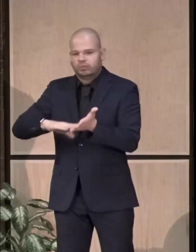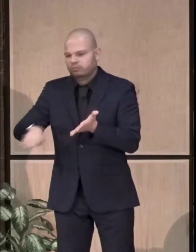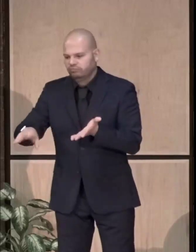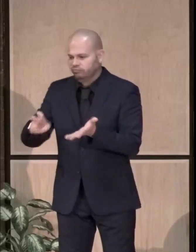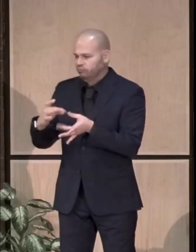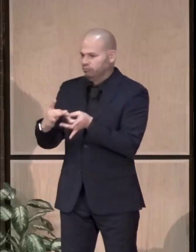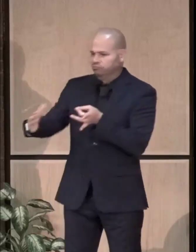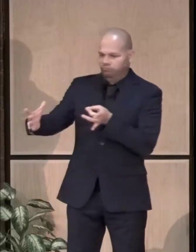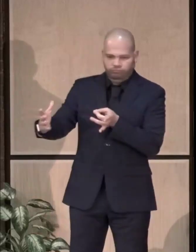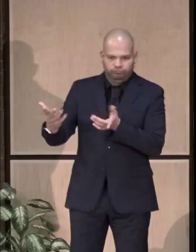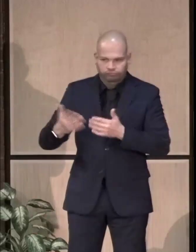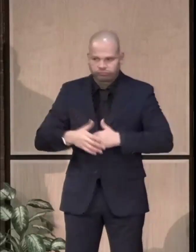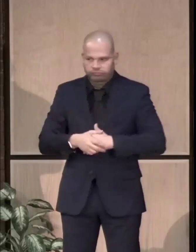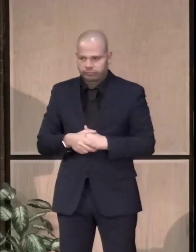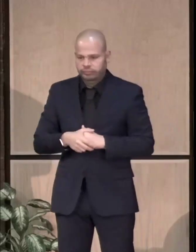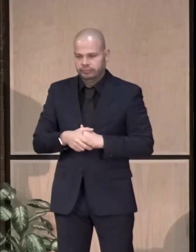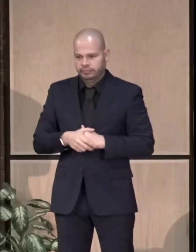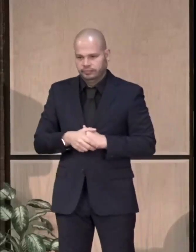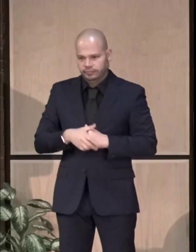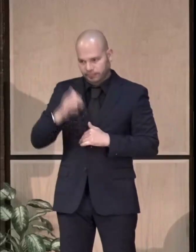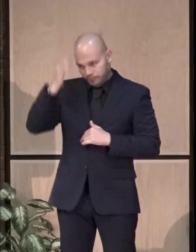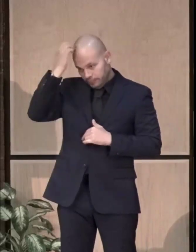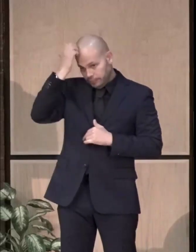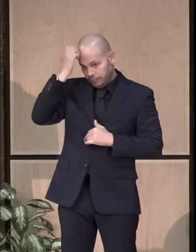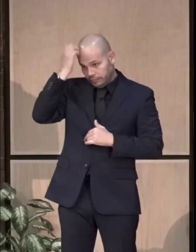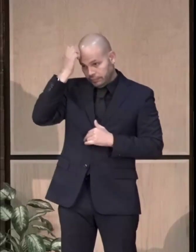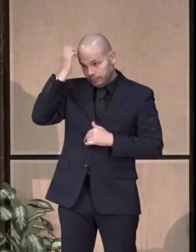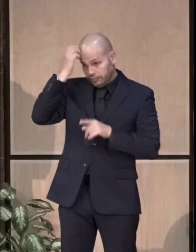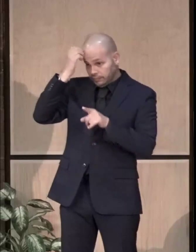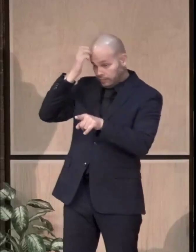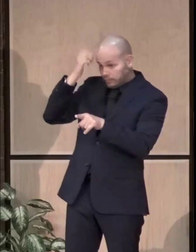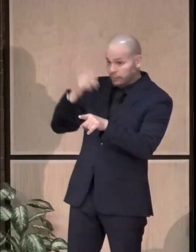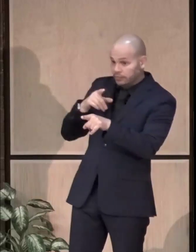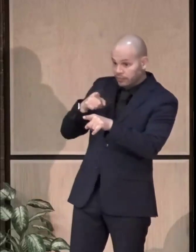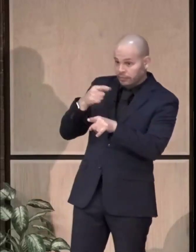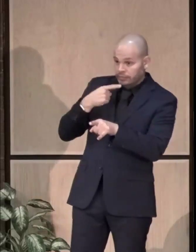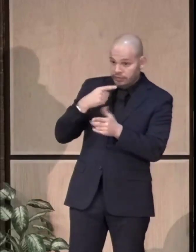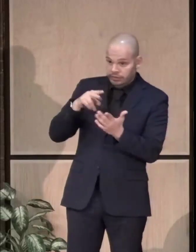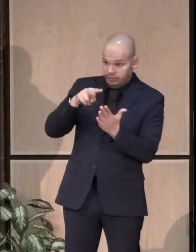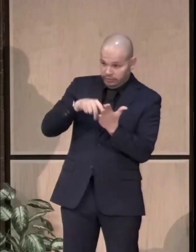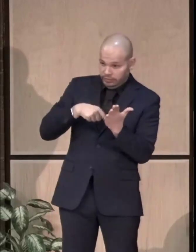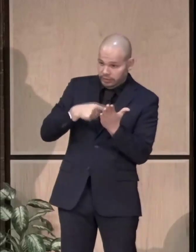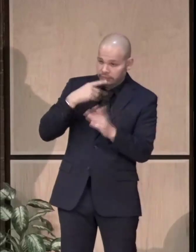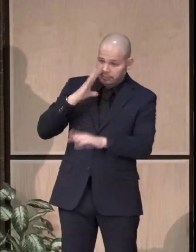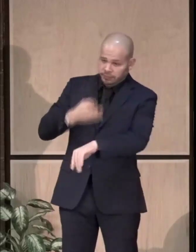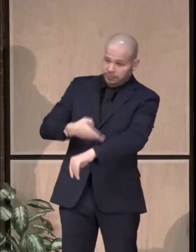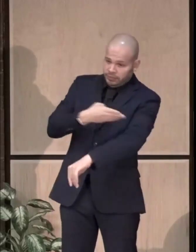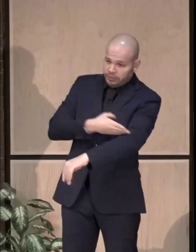as a result of this letter, you will take immediate steps to improve your attendance, right? That's what it says, yes.